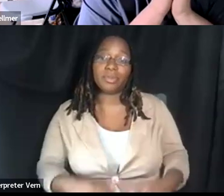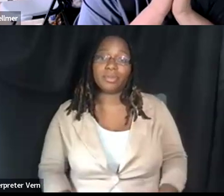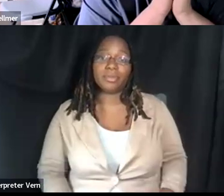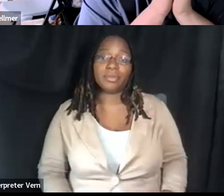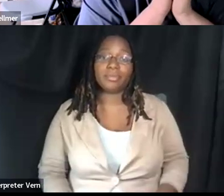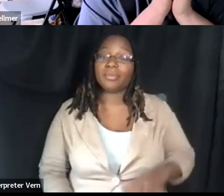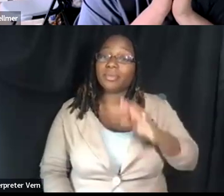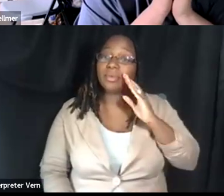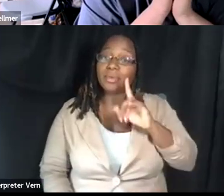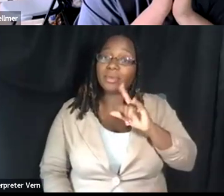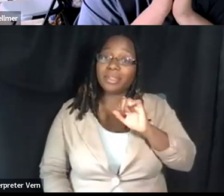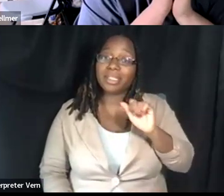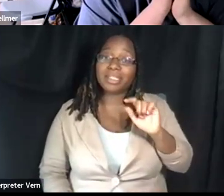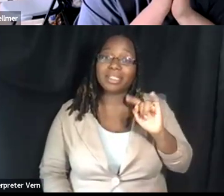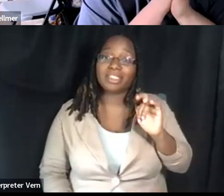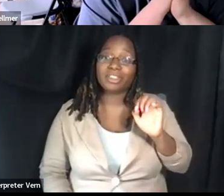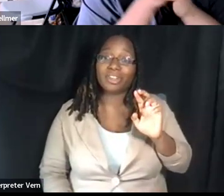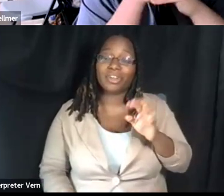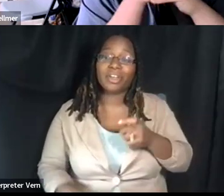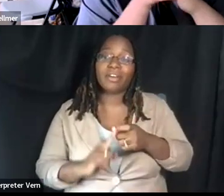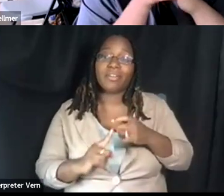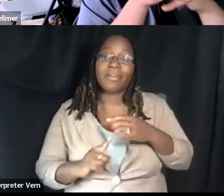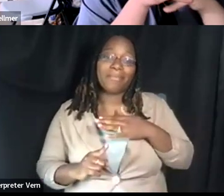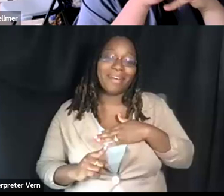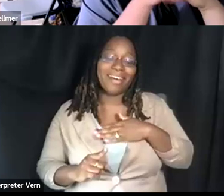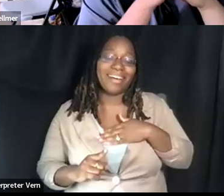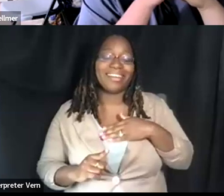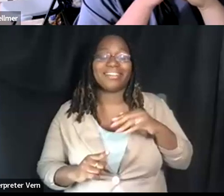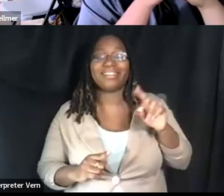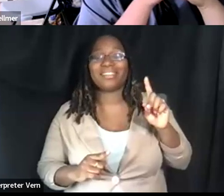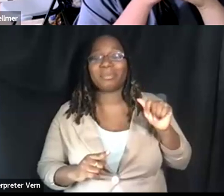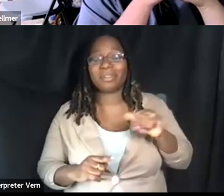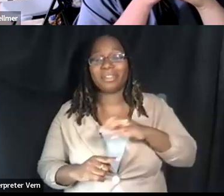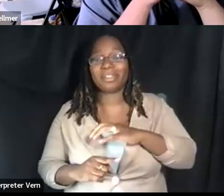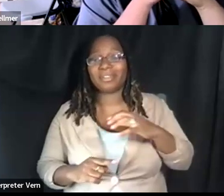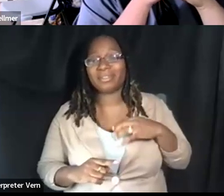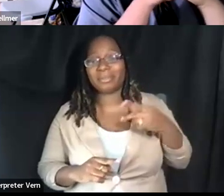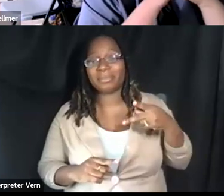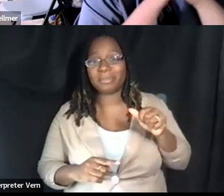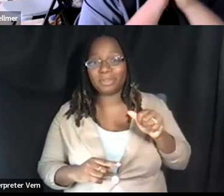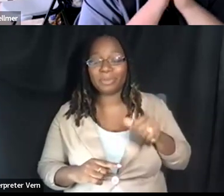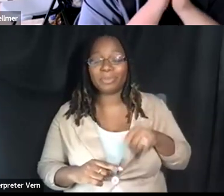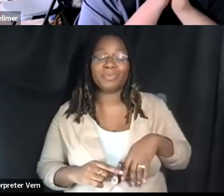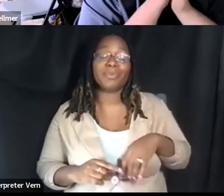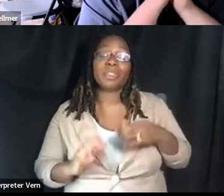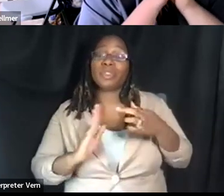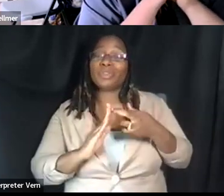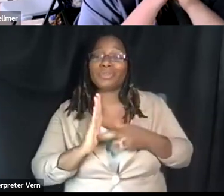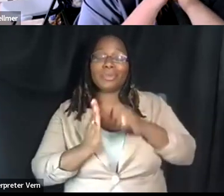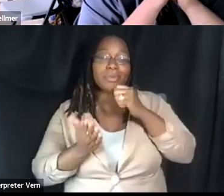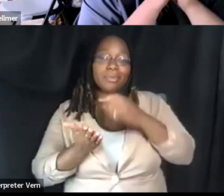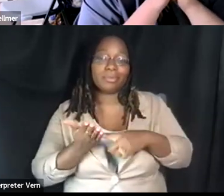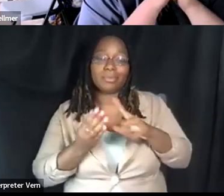Lisa Tesler. She's from my Disability Council in Pennsylvania. The rule does not reference any kind